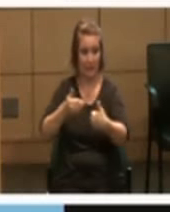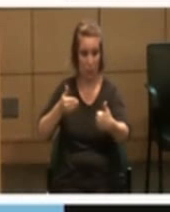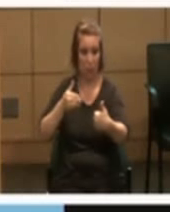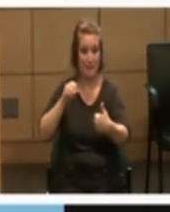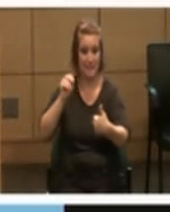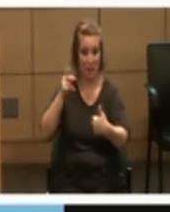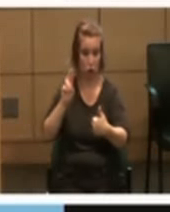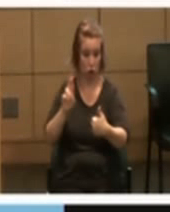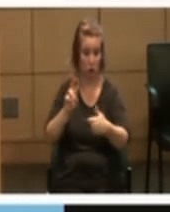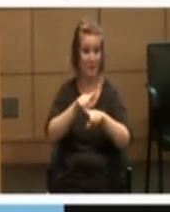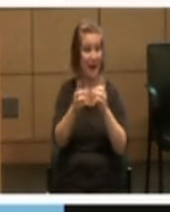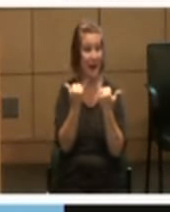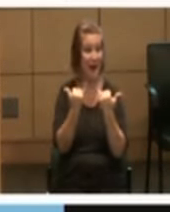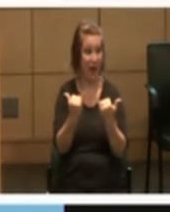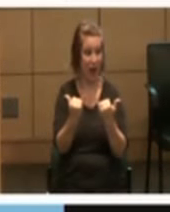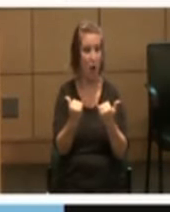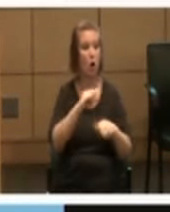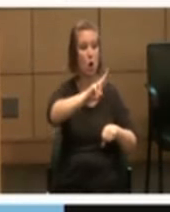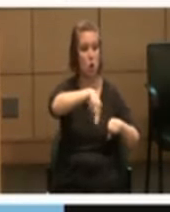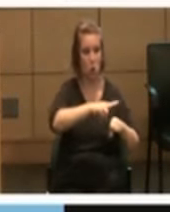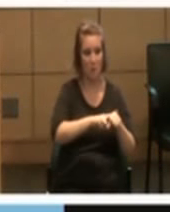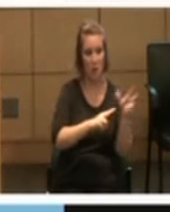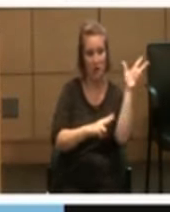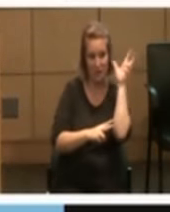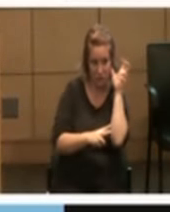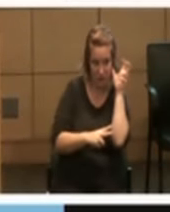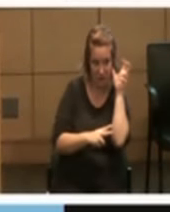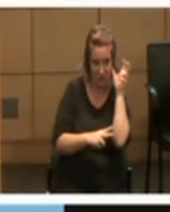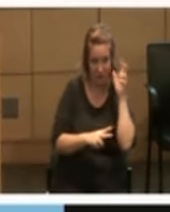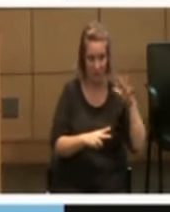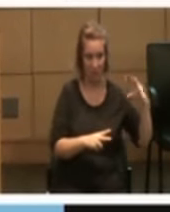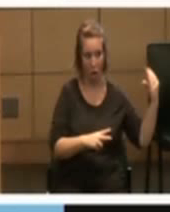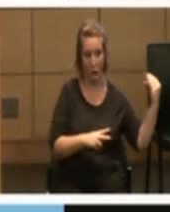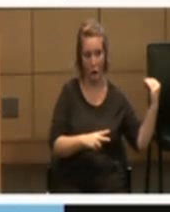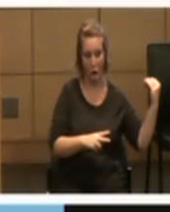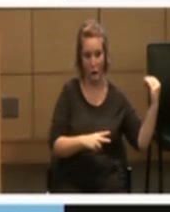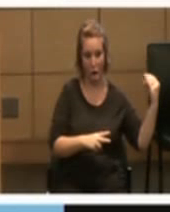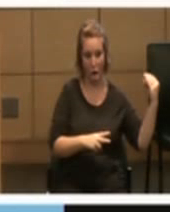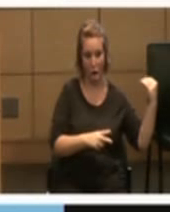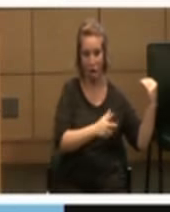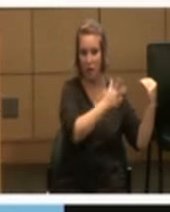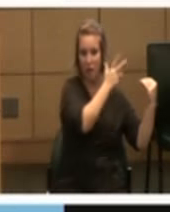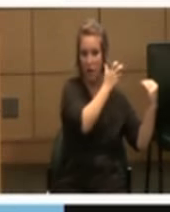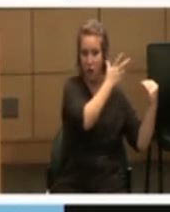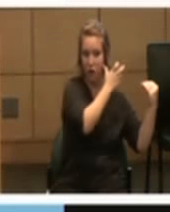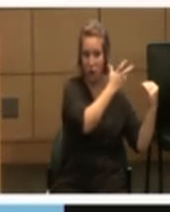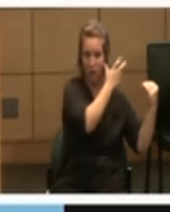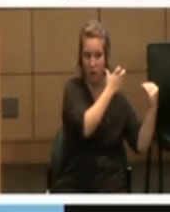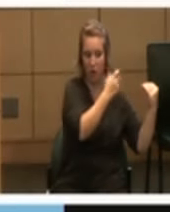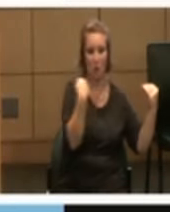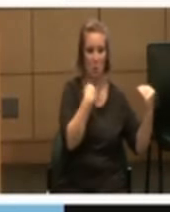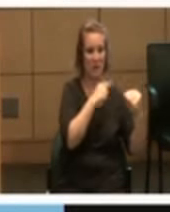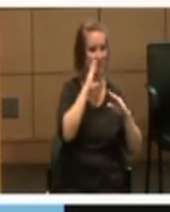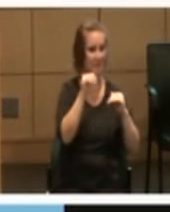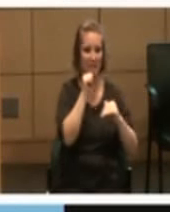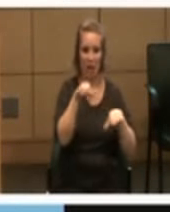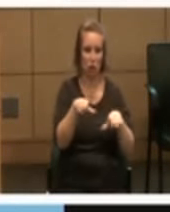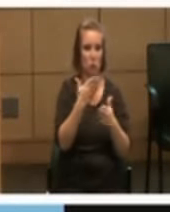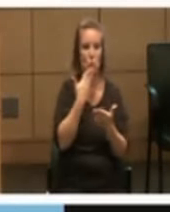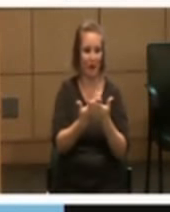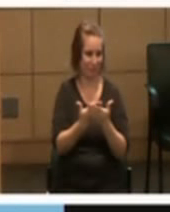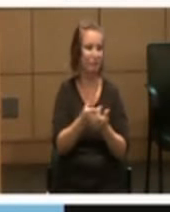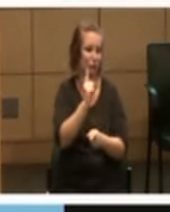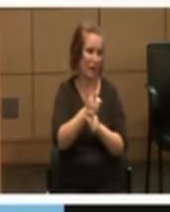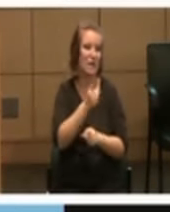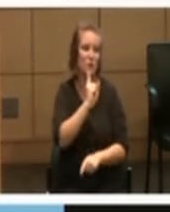hearing ear, and we would assume that the listener would not do as well in this condition. And that's what we see as well. So we see